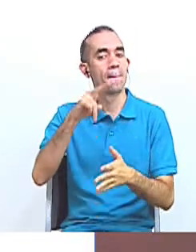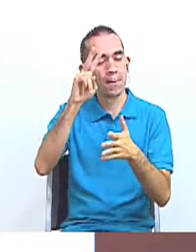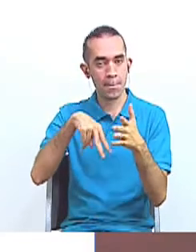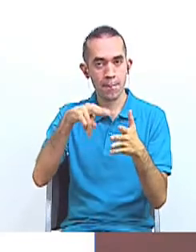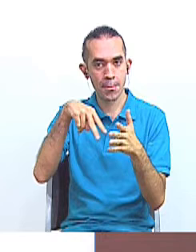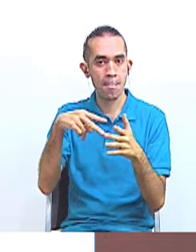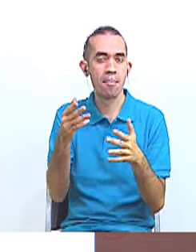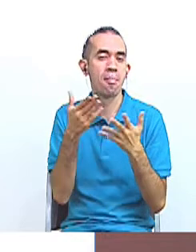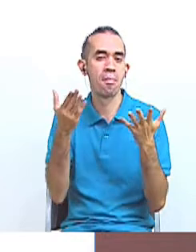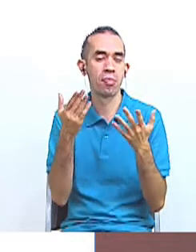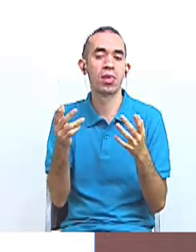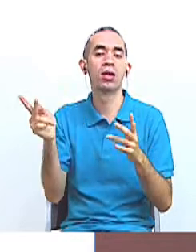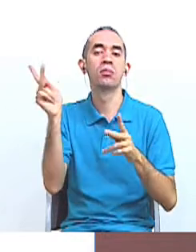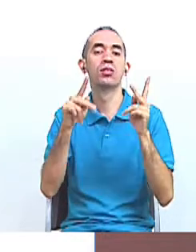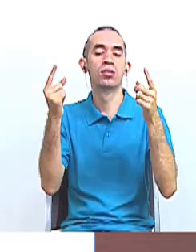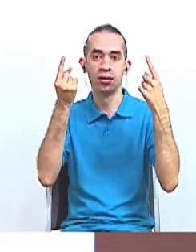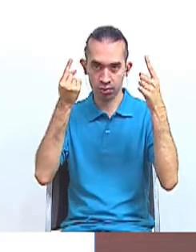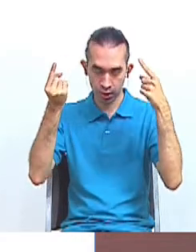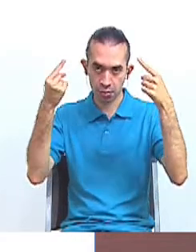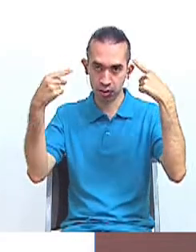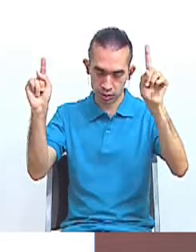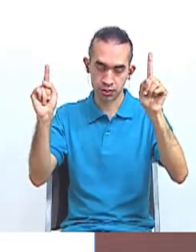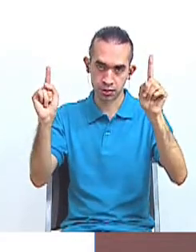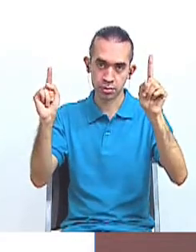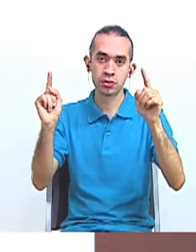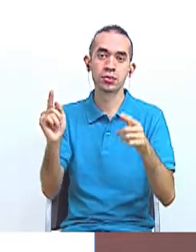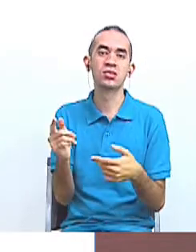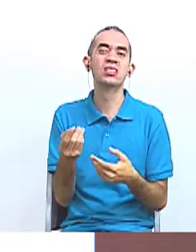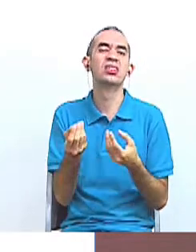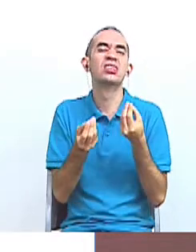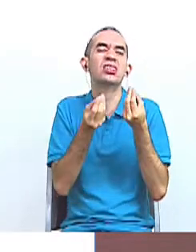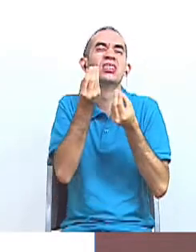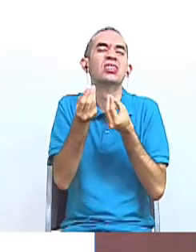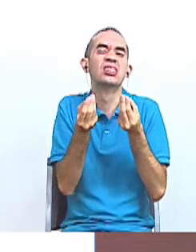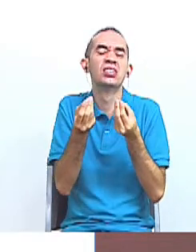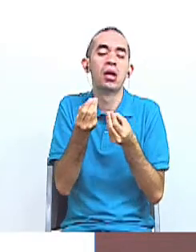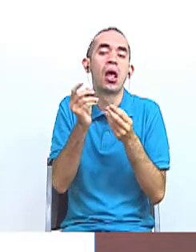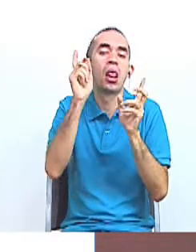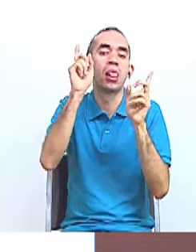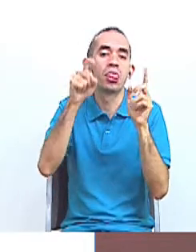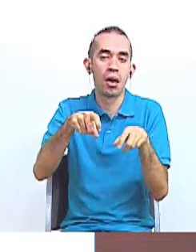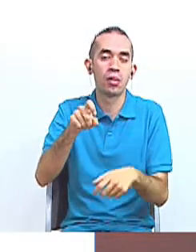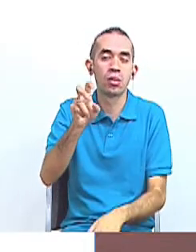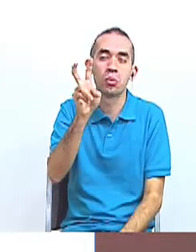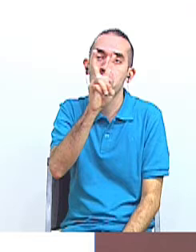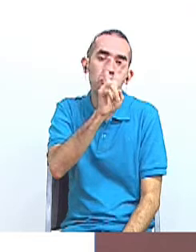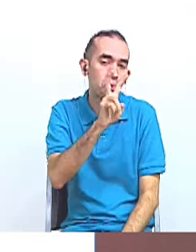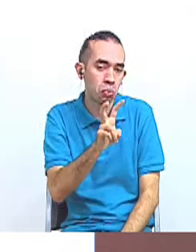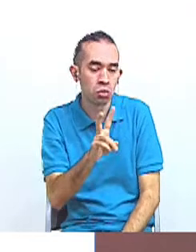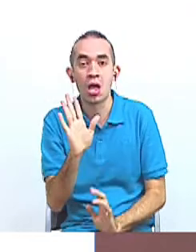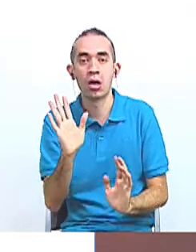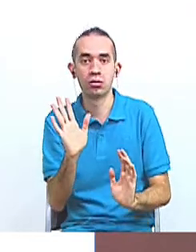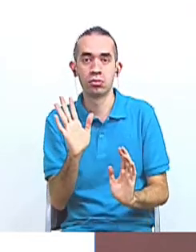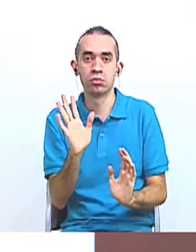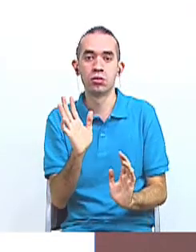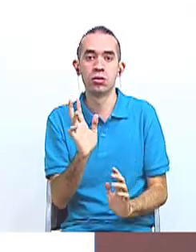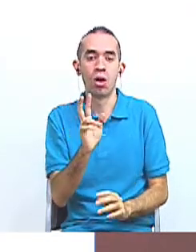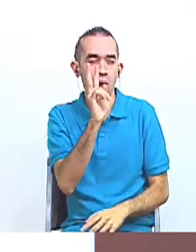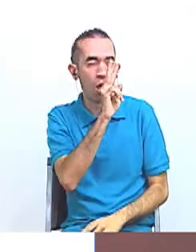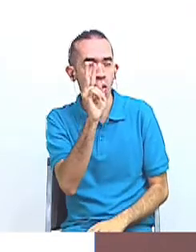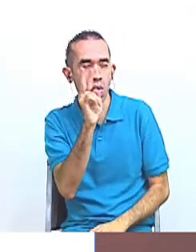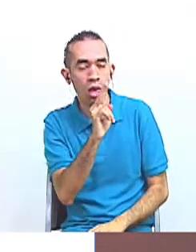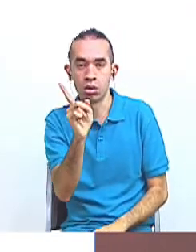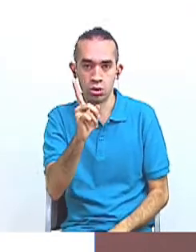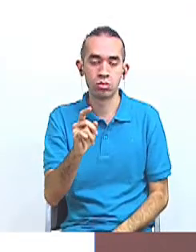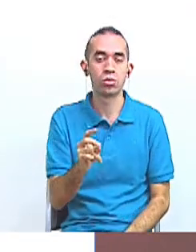about the famous person and we're going to be doing what we call skimming. Okay? So do you remember who my